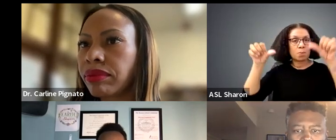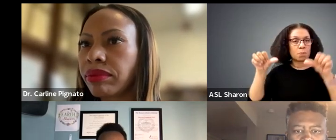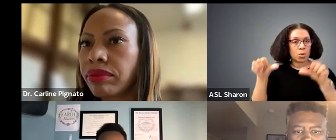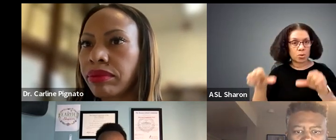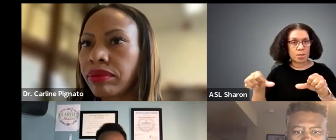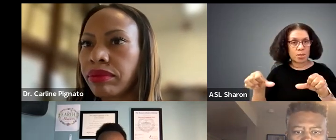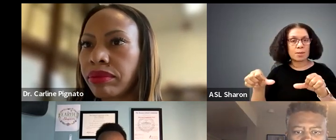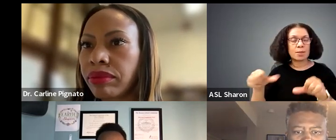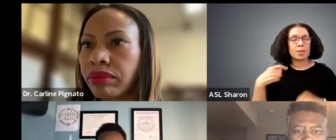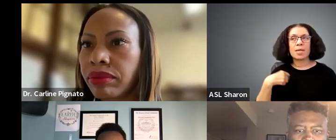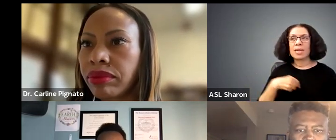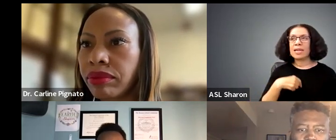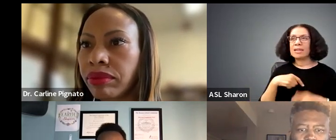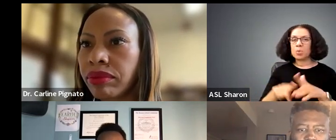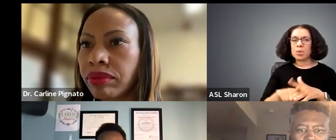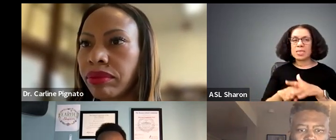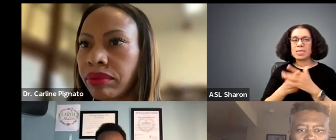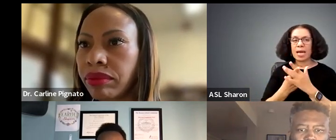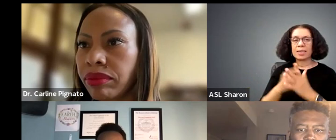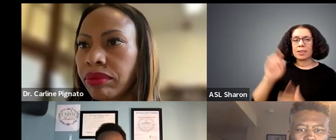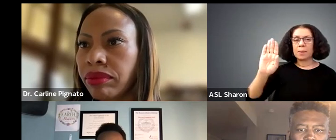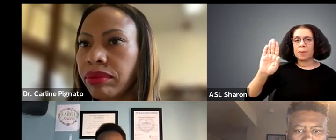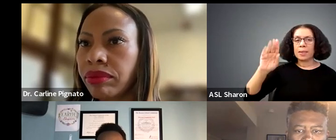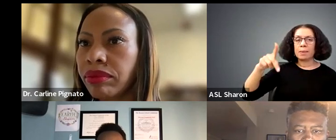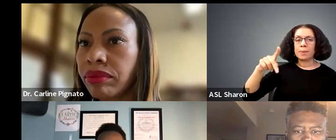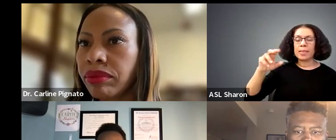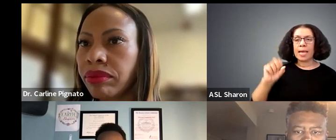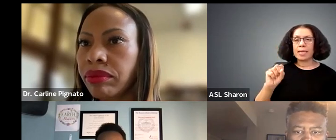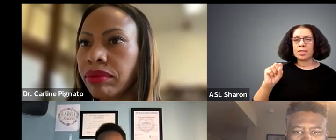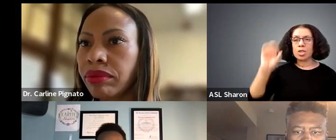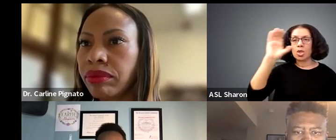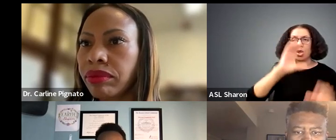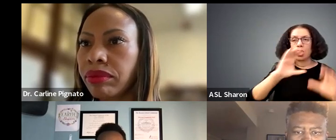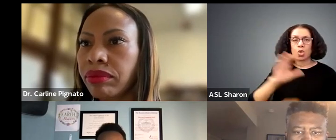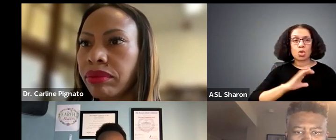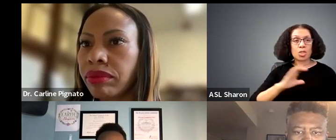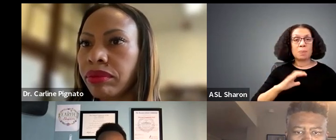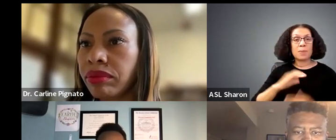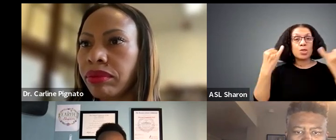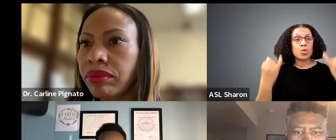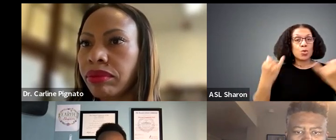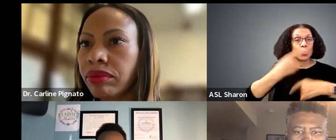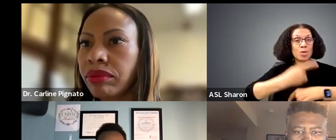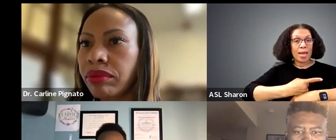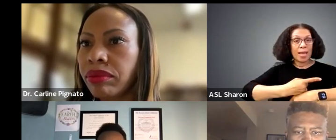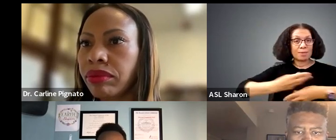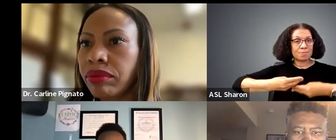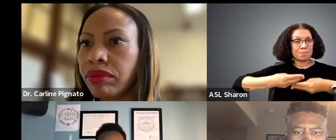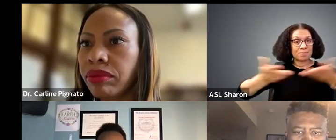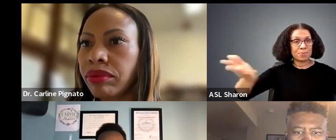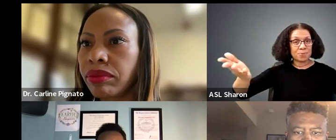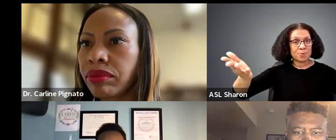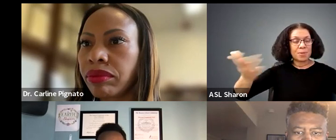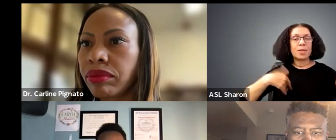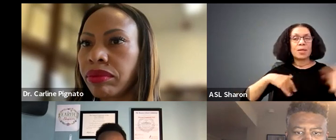We went live on the BPS and the search committee websites today, and it was posted on